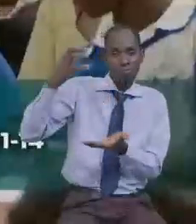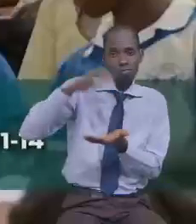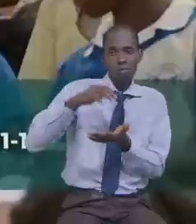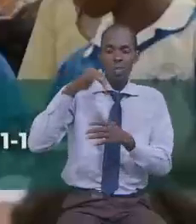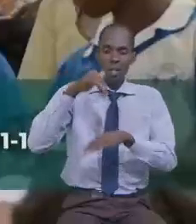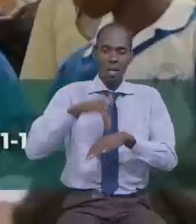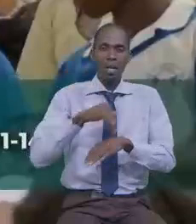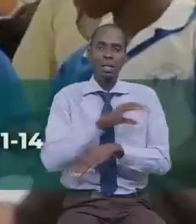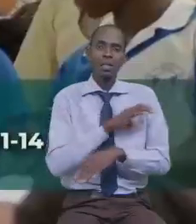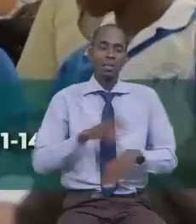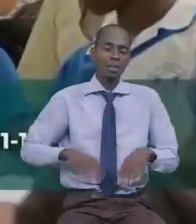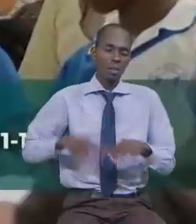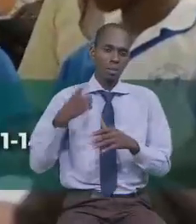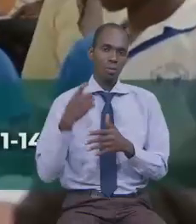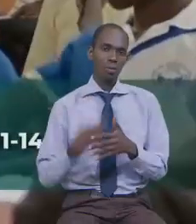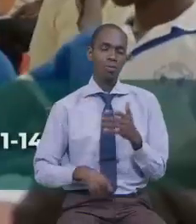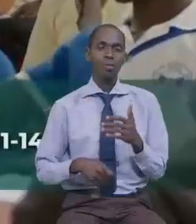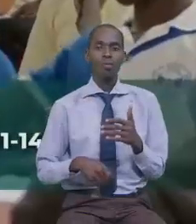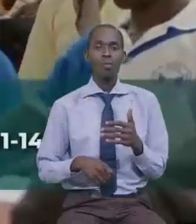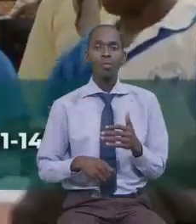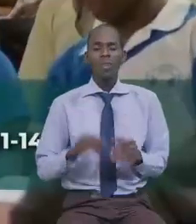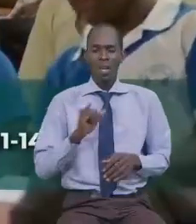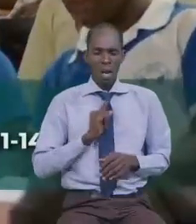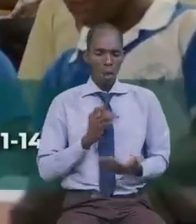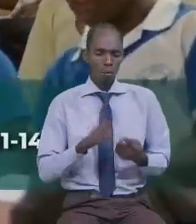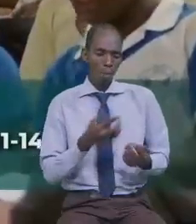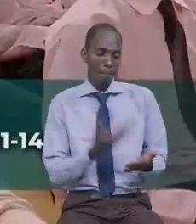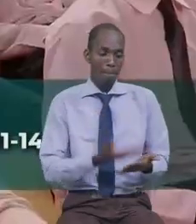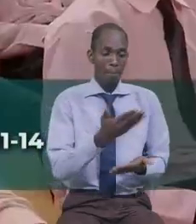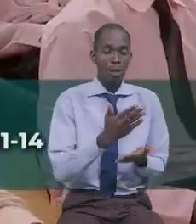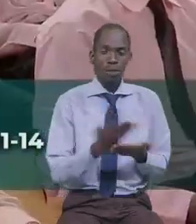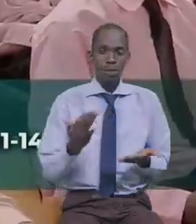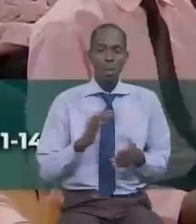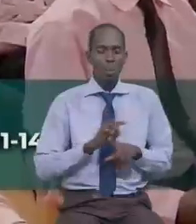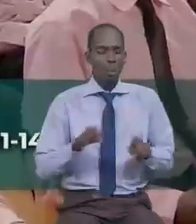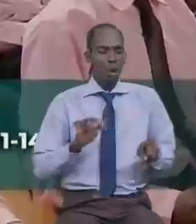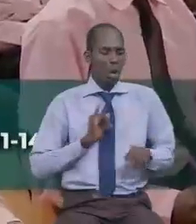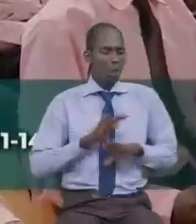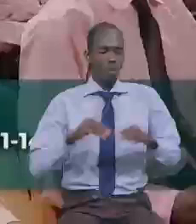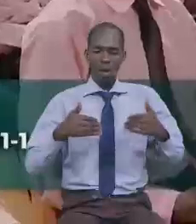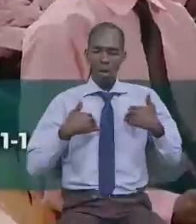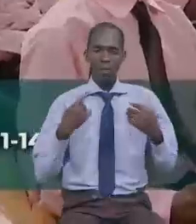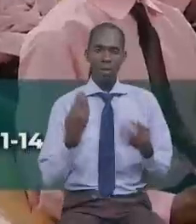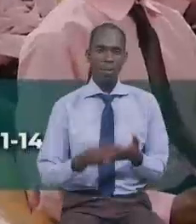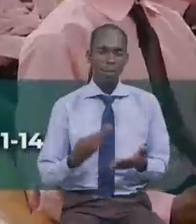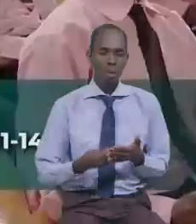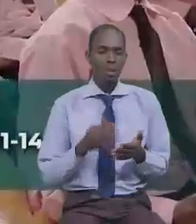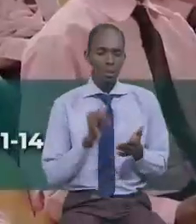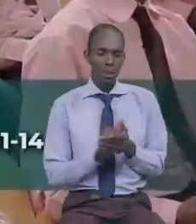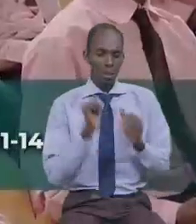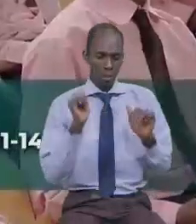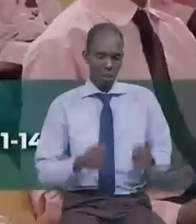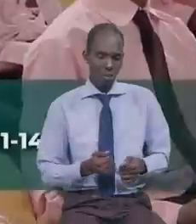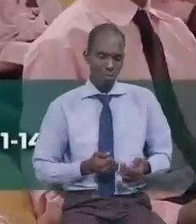Christ's expense. I want to buy something. I don't have the money that covers the